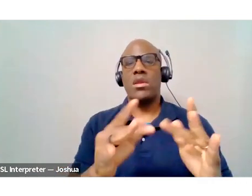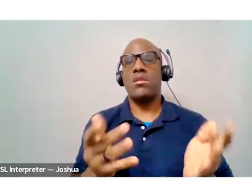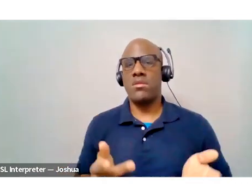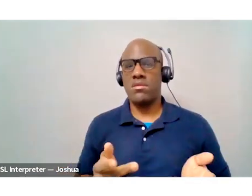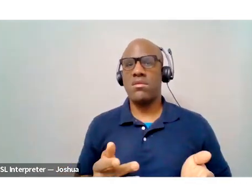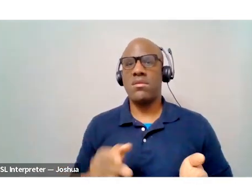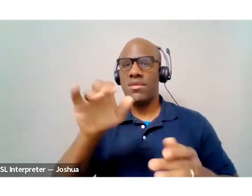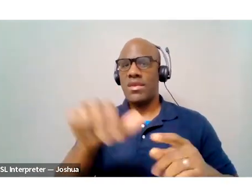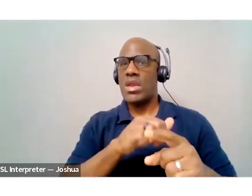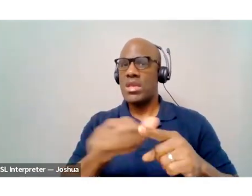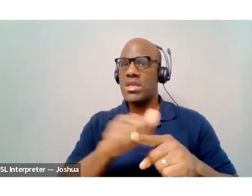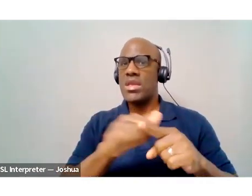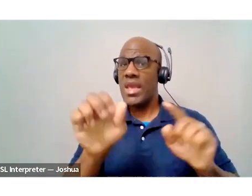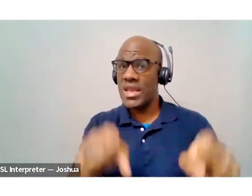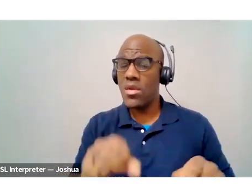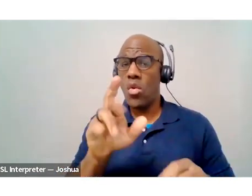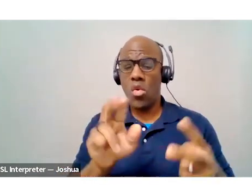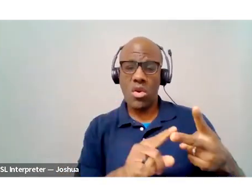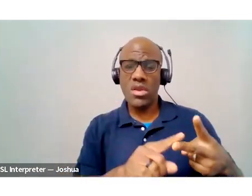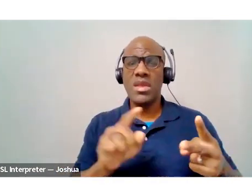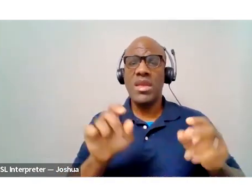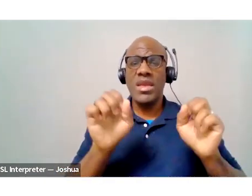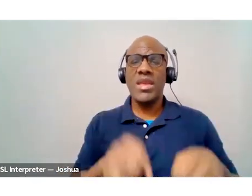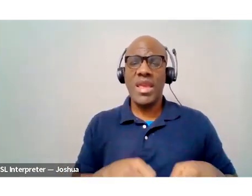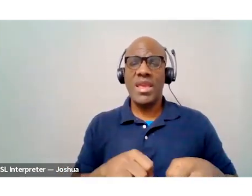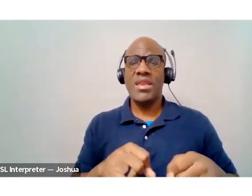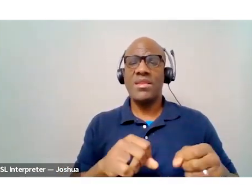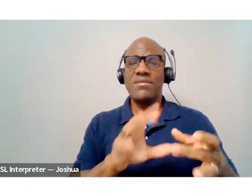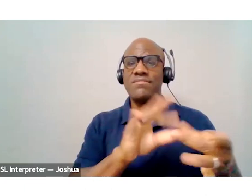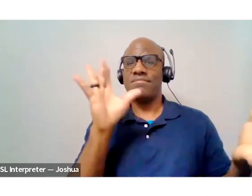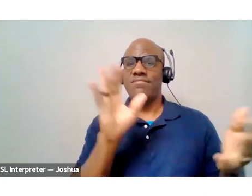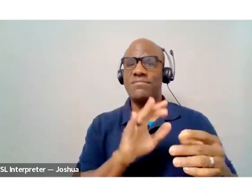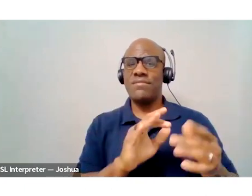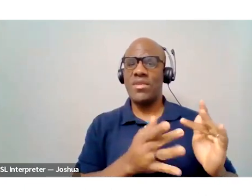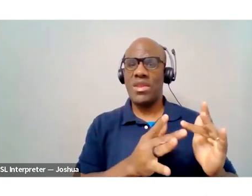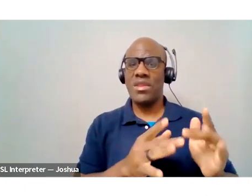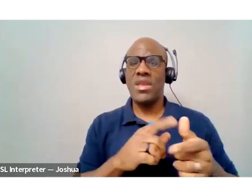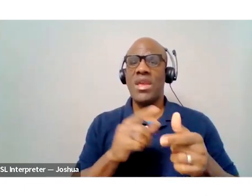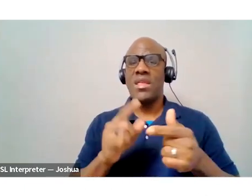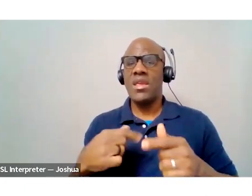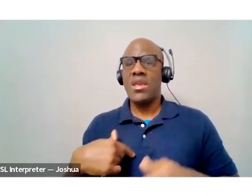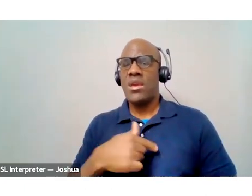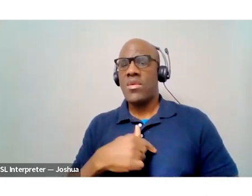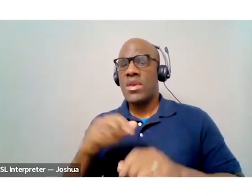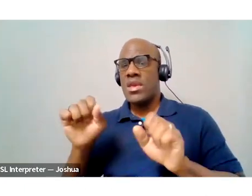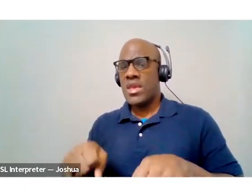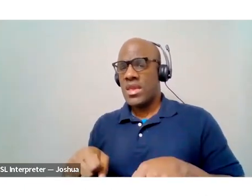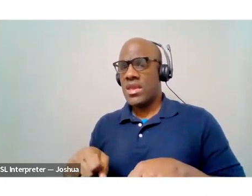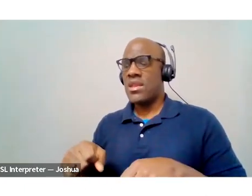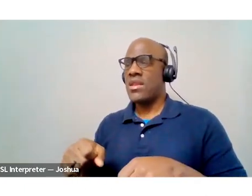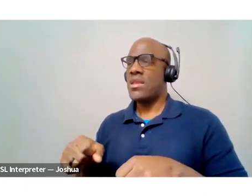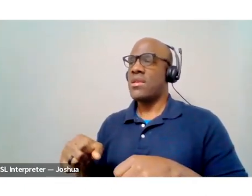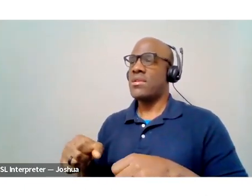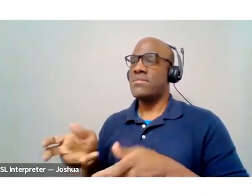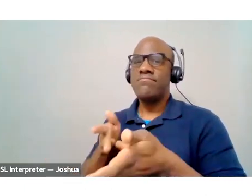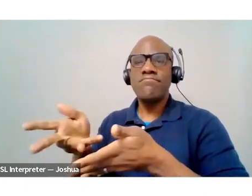creation offline and really be in community about art and creation, because I think we're still in the space where we're